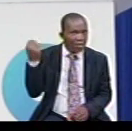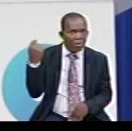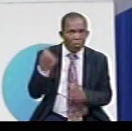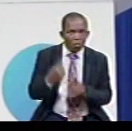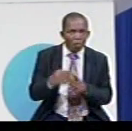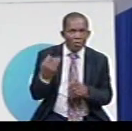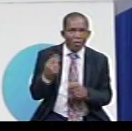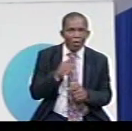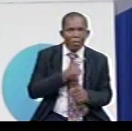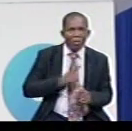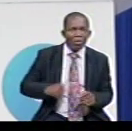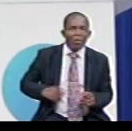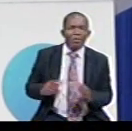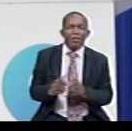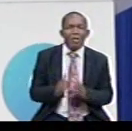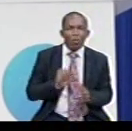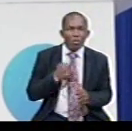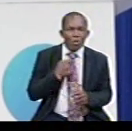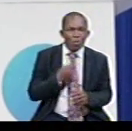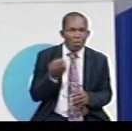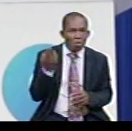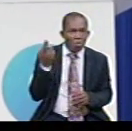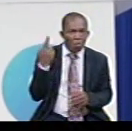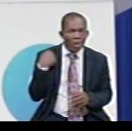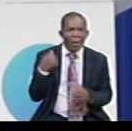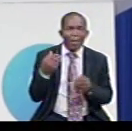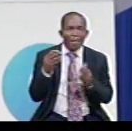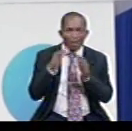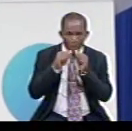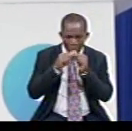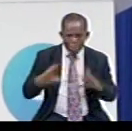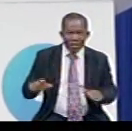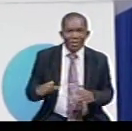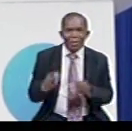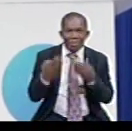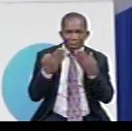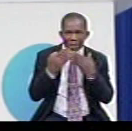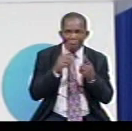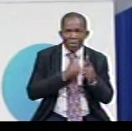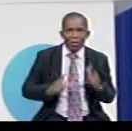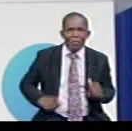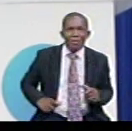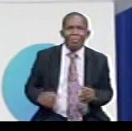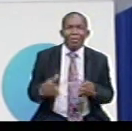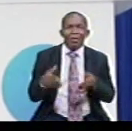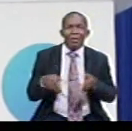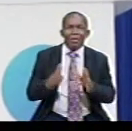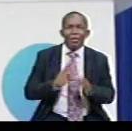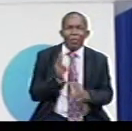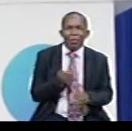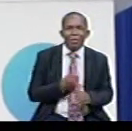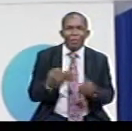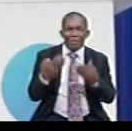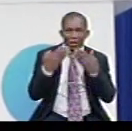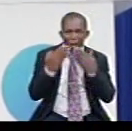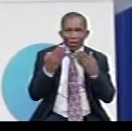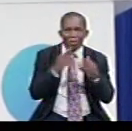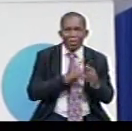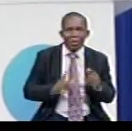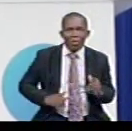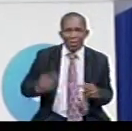blessed. Thank the Lord. Let's thank God again for GCK Ghana